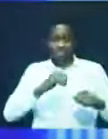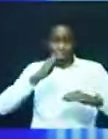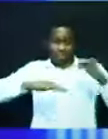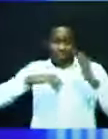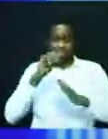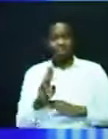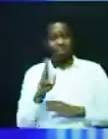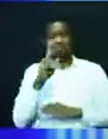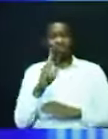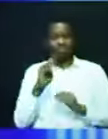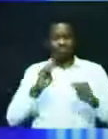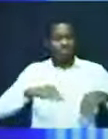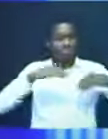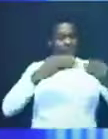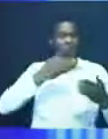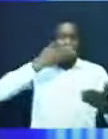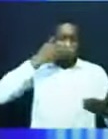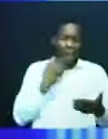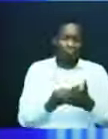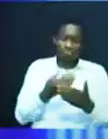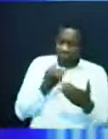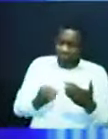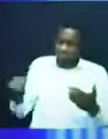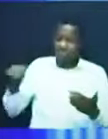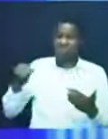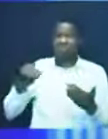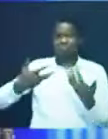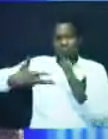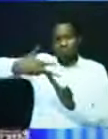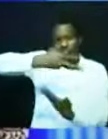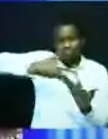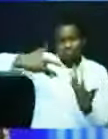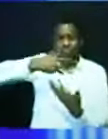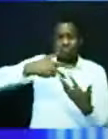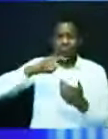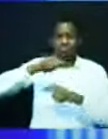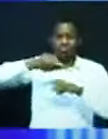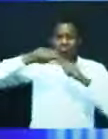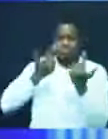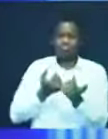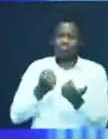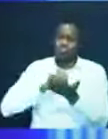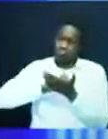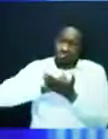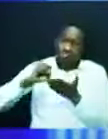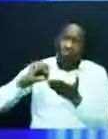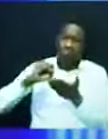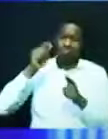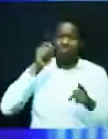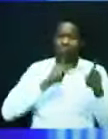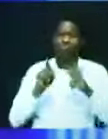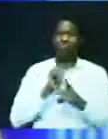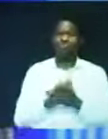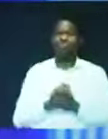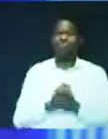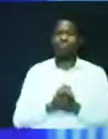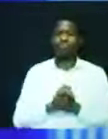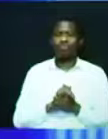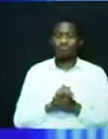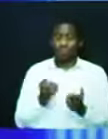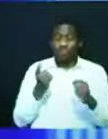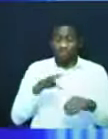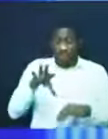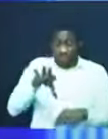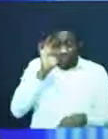be to me the west ho. And give you inheritance. Na amma ejapade e. Among all those who are sanctified. Wow, what wo hunu nyina e. When we found